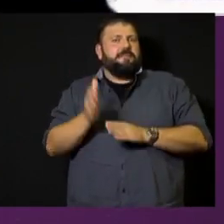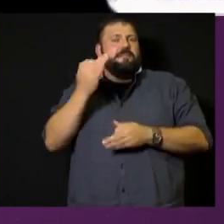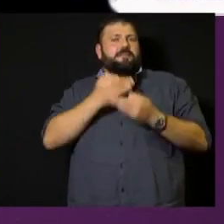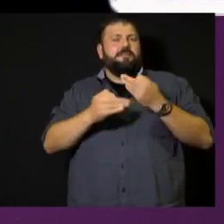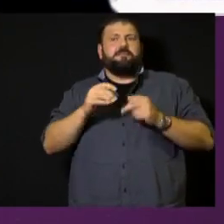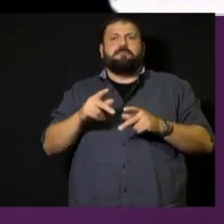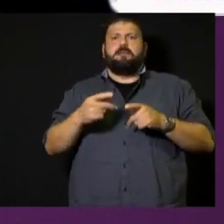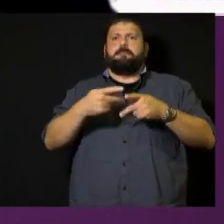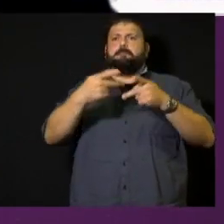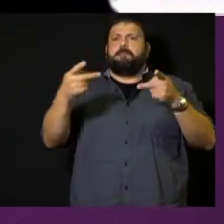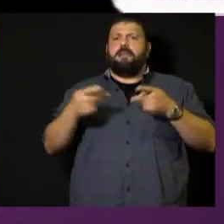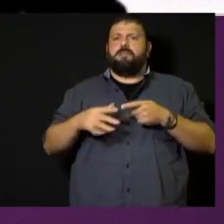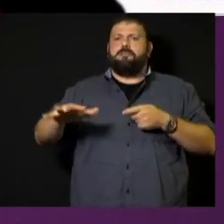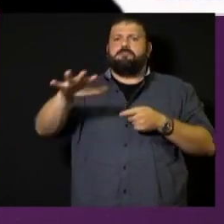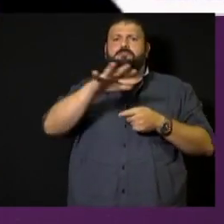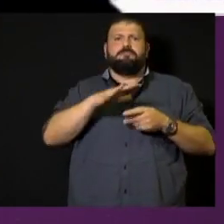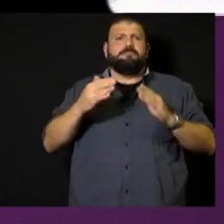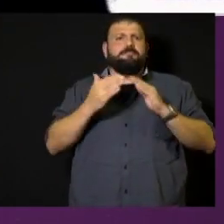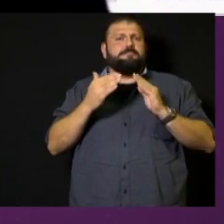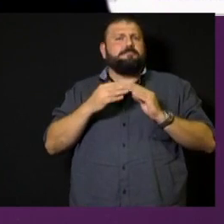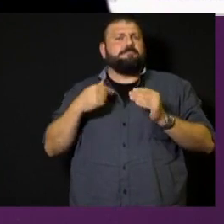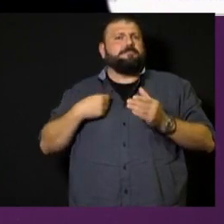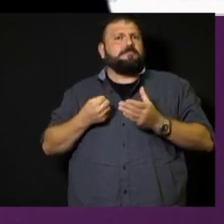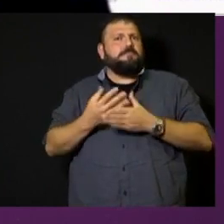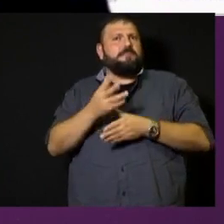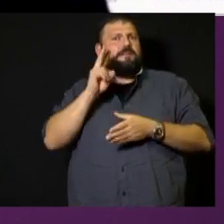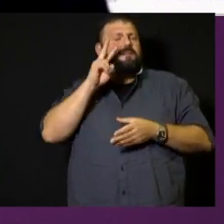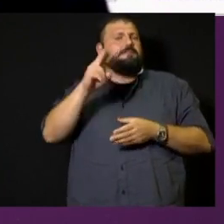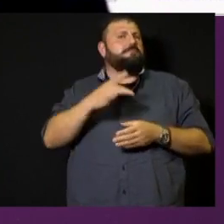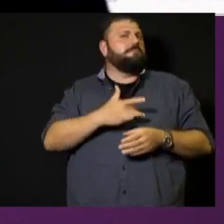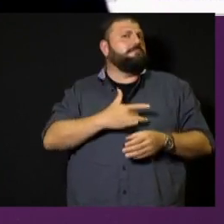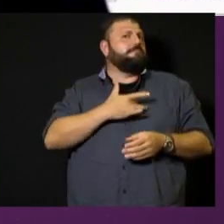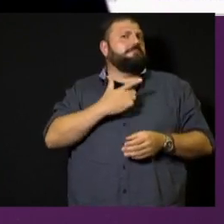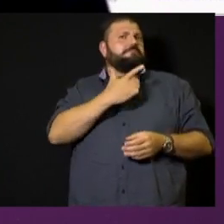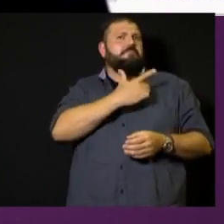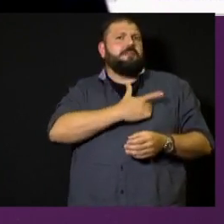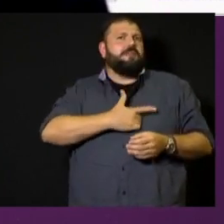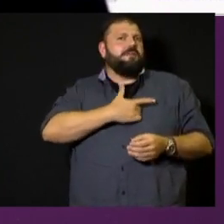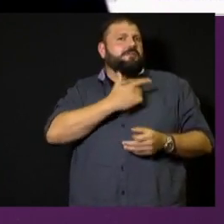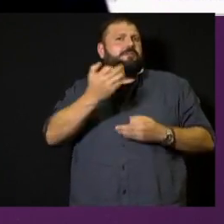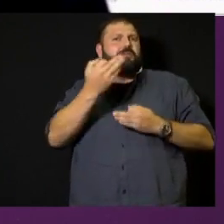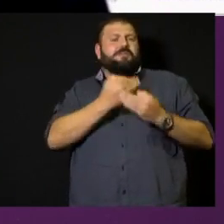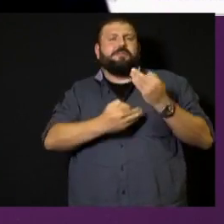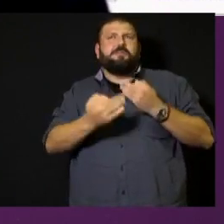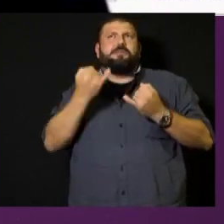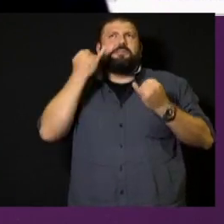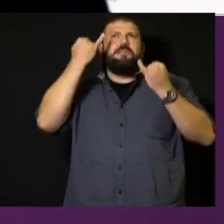in Jorge Vergara's yard that time. When I left, I was